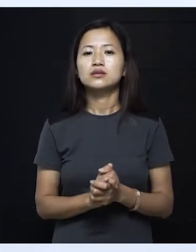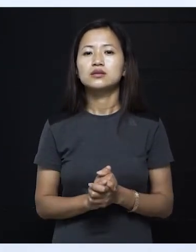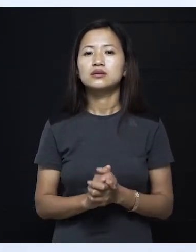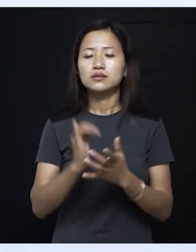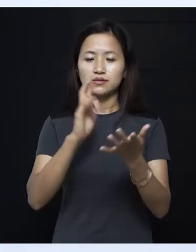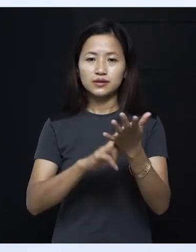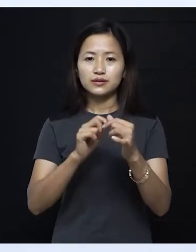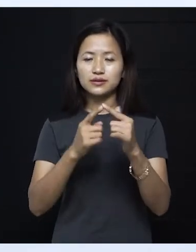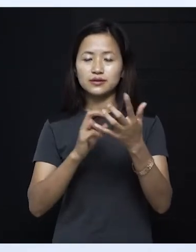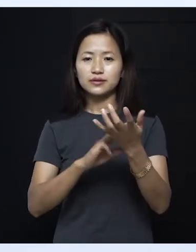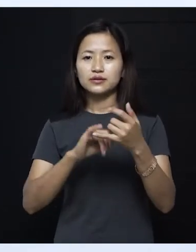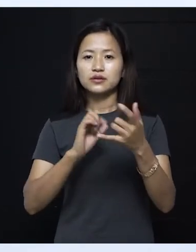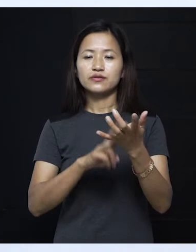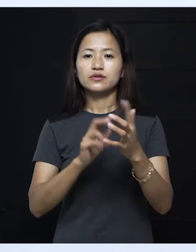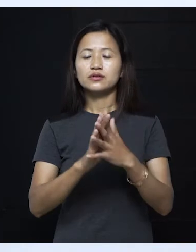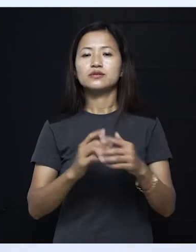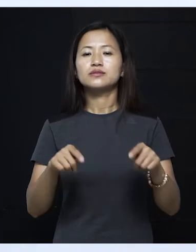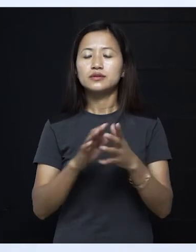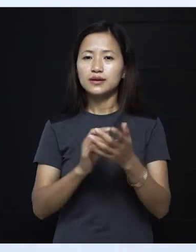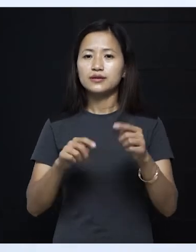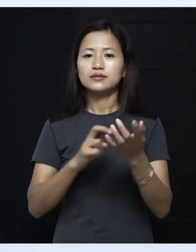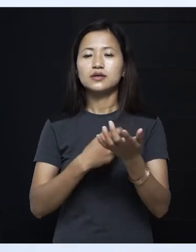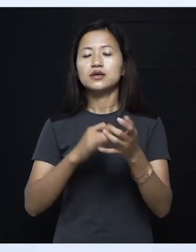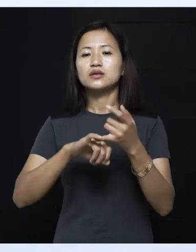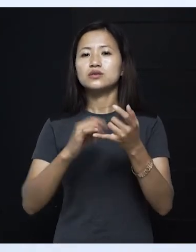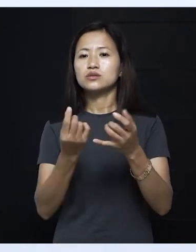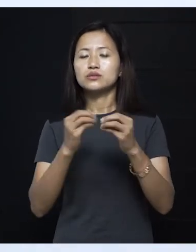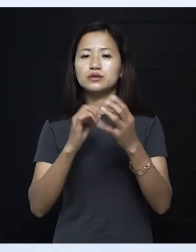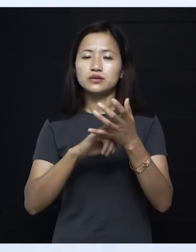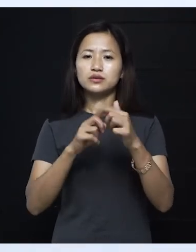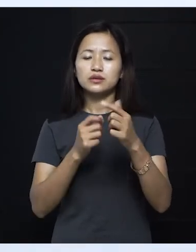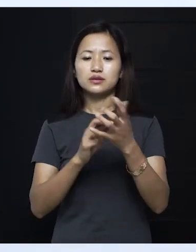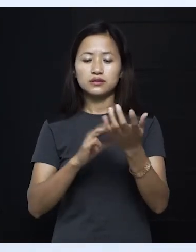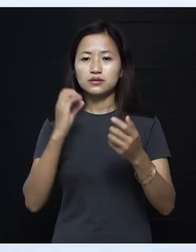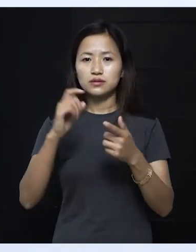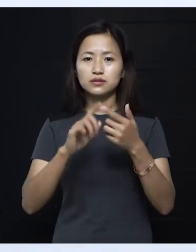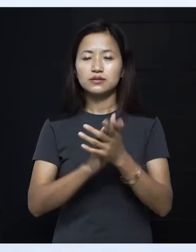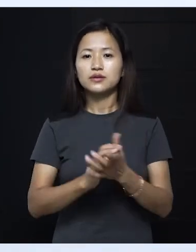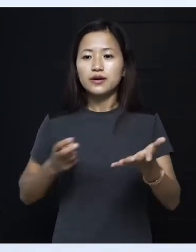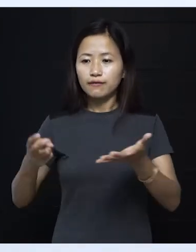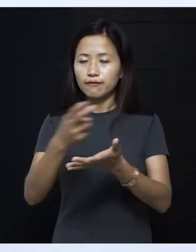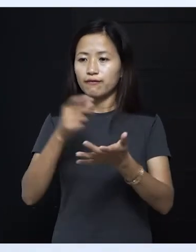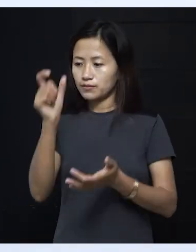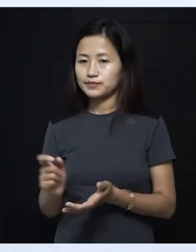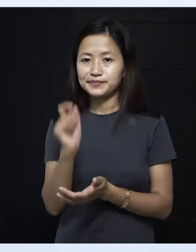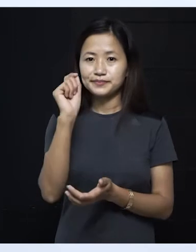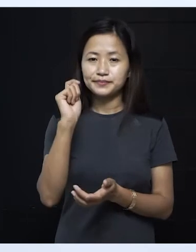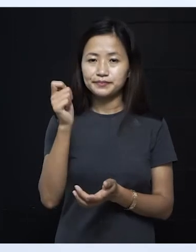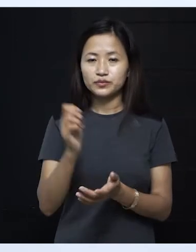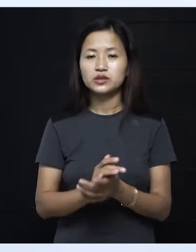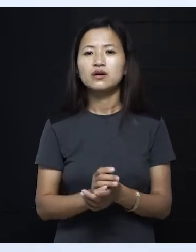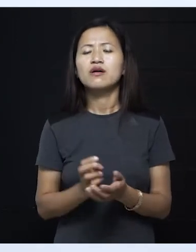the intensive subsistence farming, okay? Subsistence, where the farmers, they are cultivating